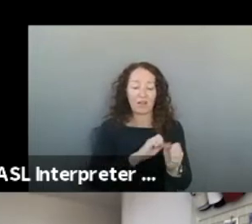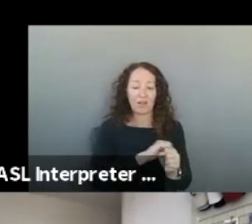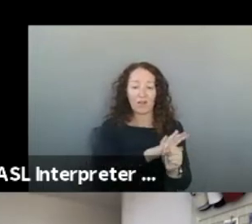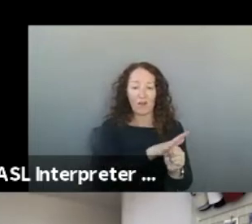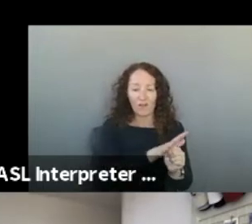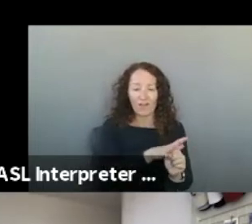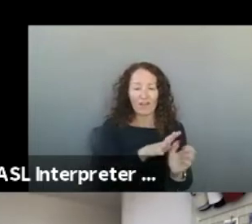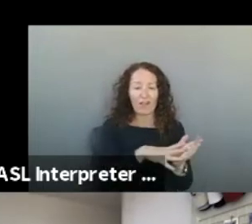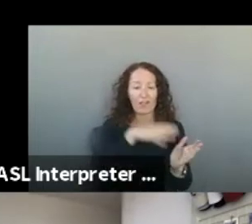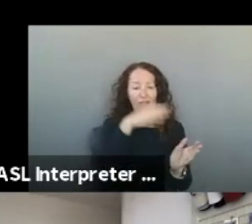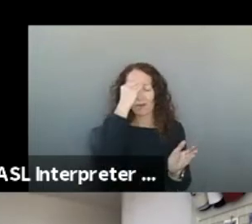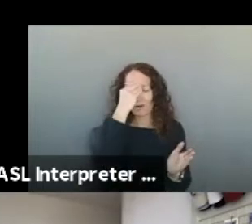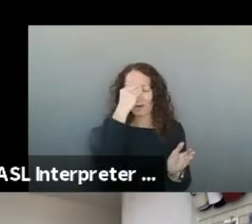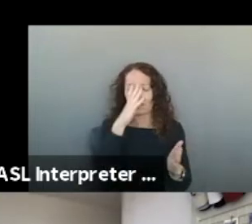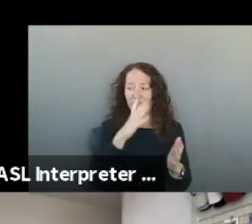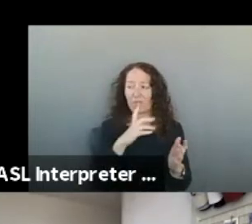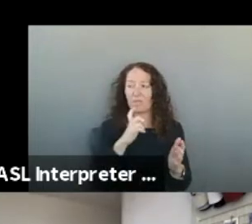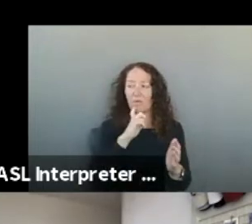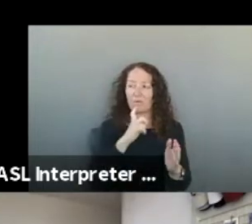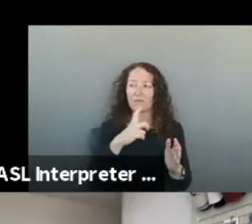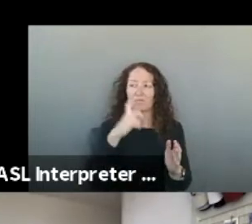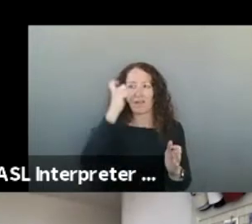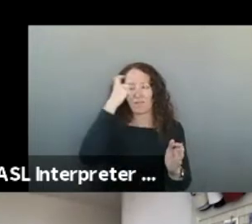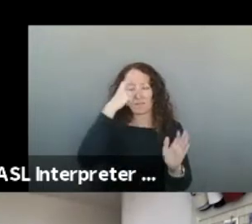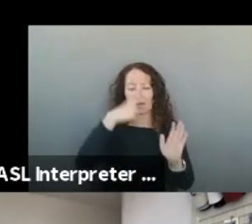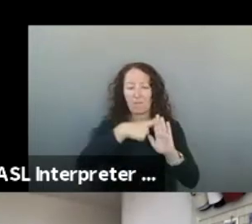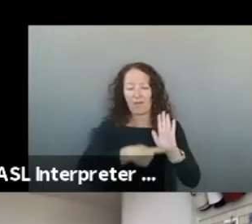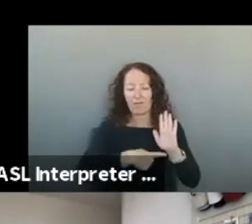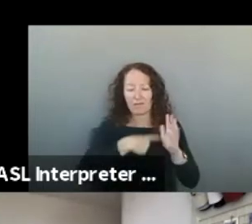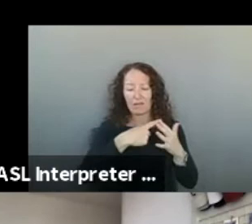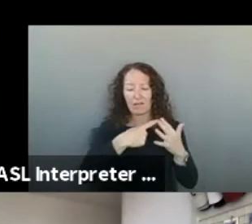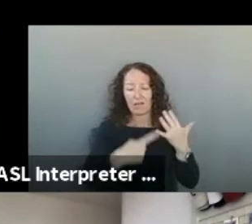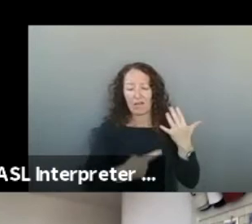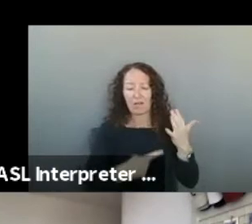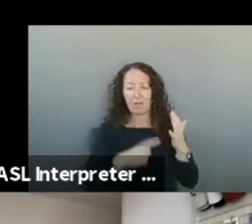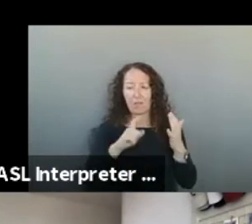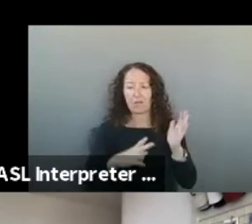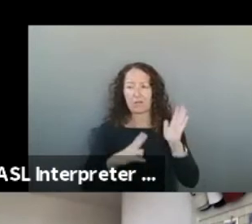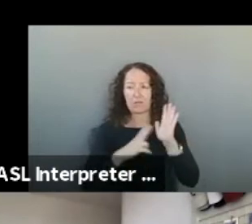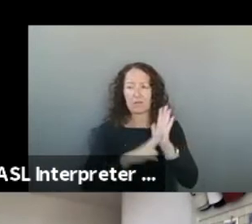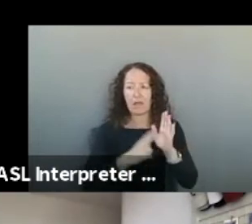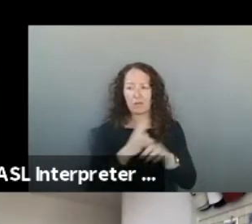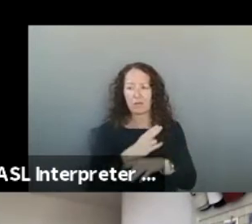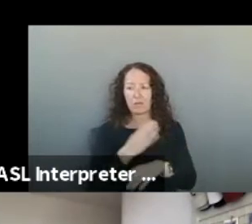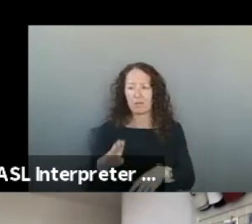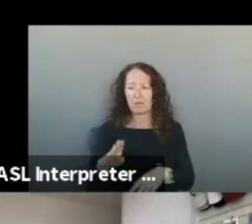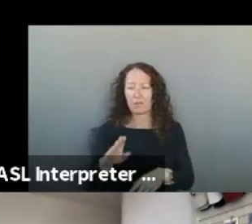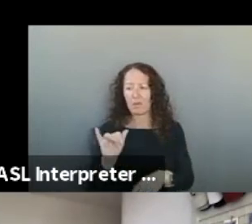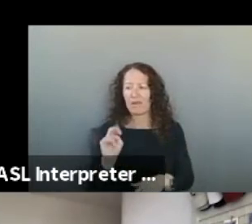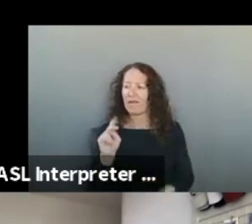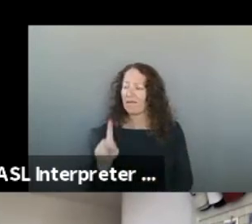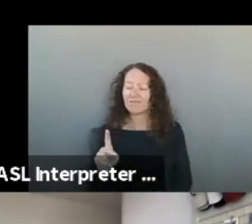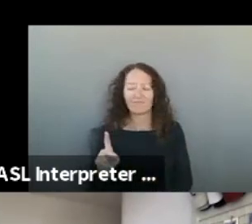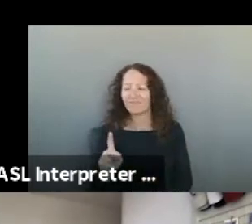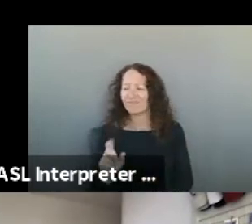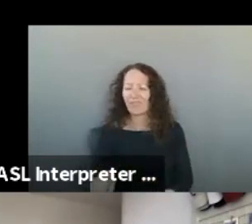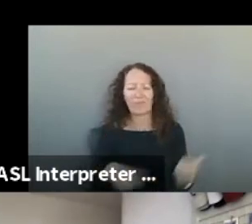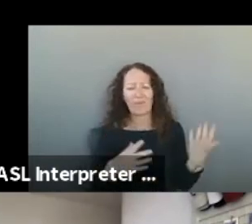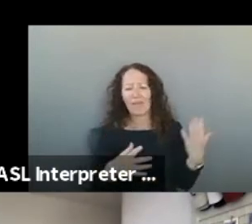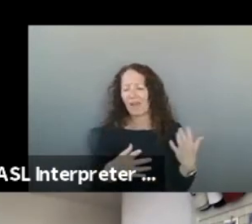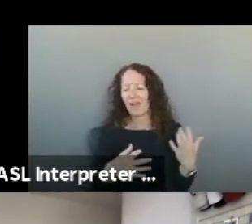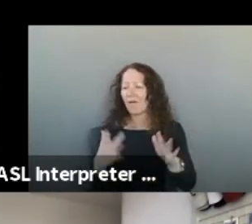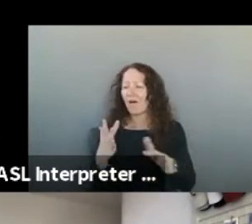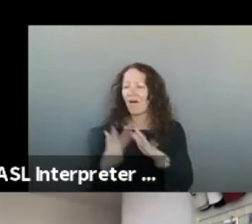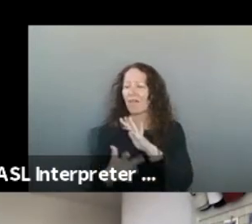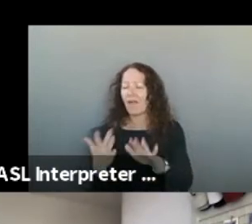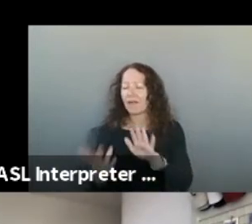You can deliver it by email. Like all these things that were created just to create roadblocks for moving forward started to